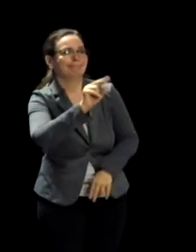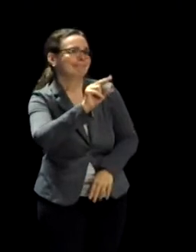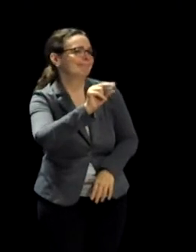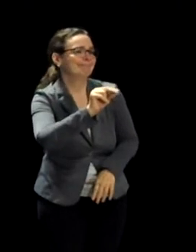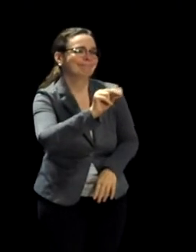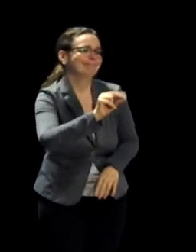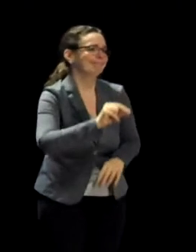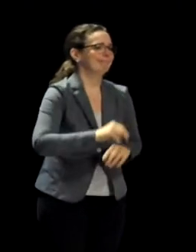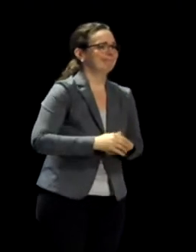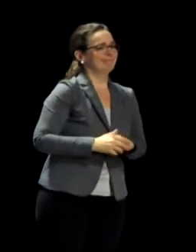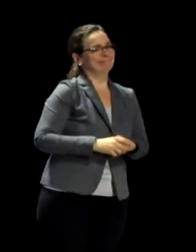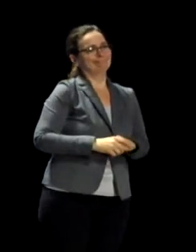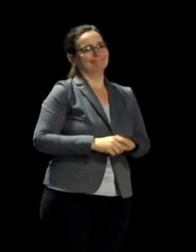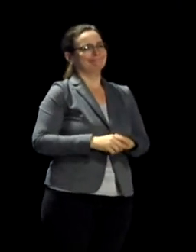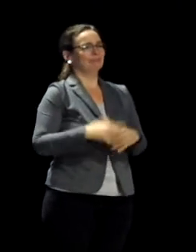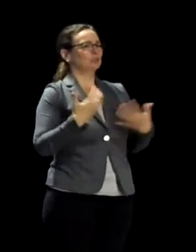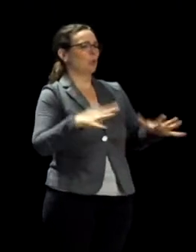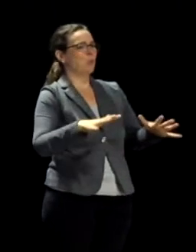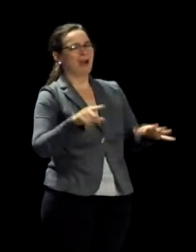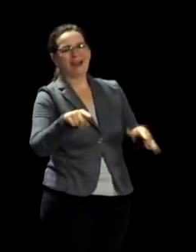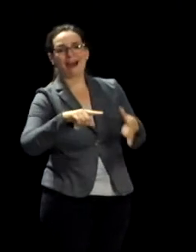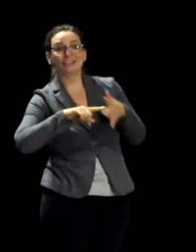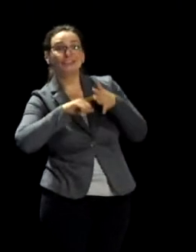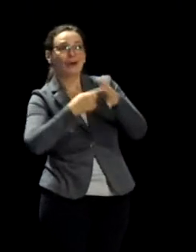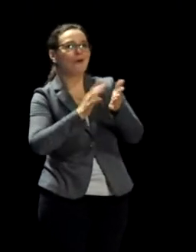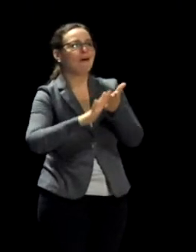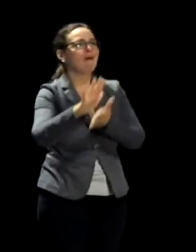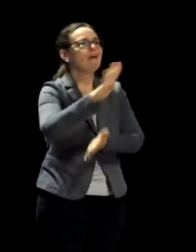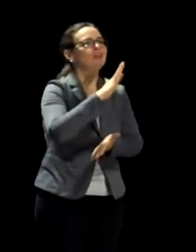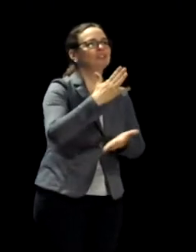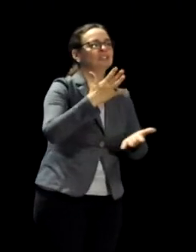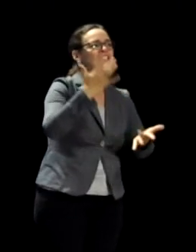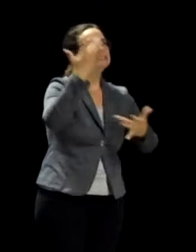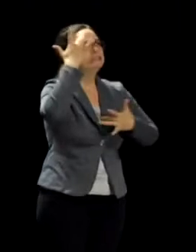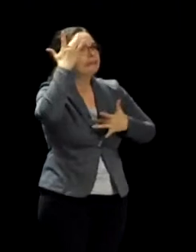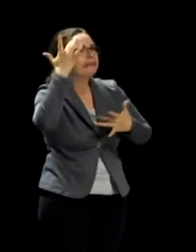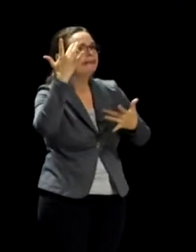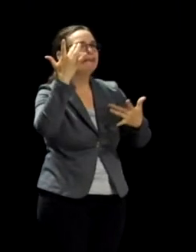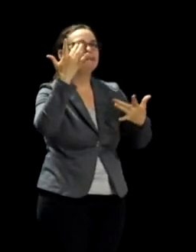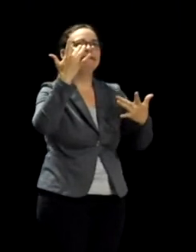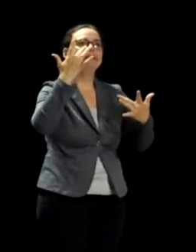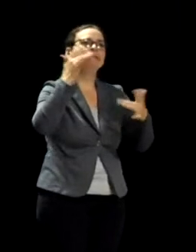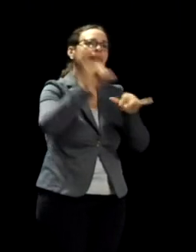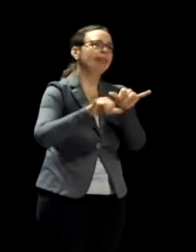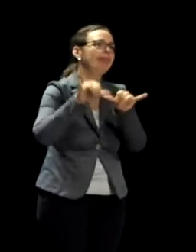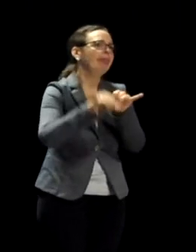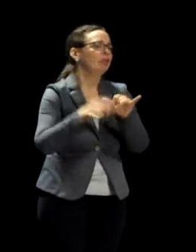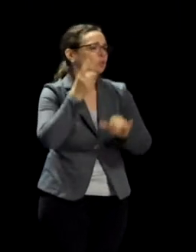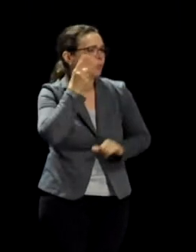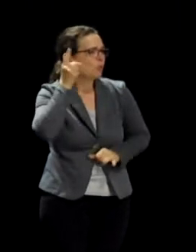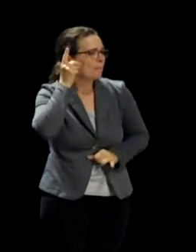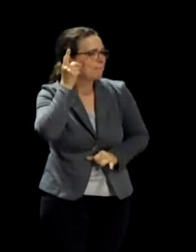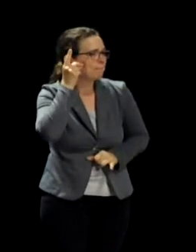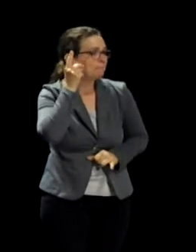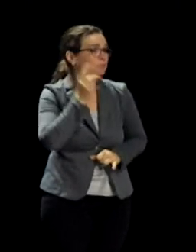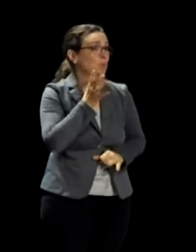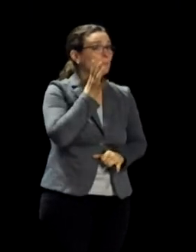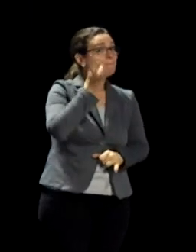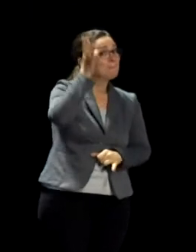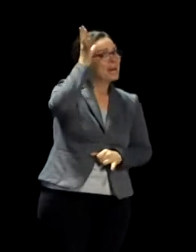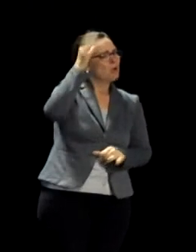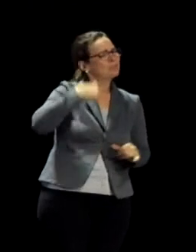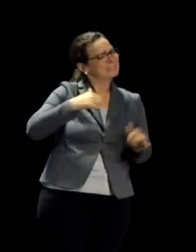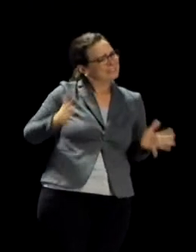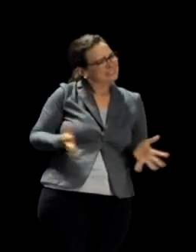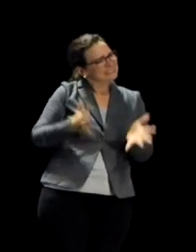that's not how you want to start your freshman year out. So let's address it now. Let's have all the parents working with us. Let's get all these kids